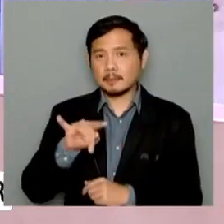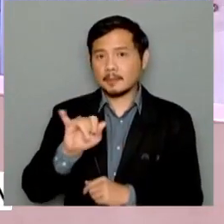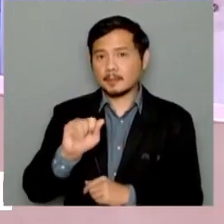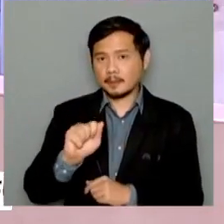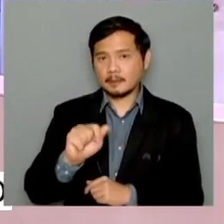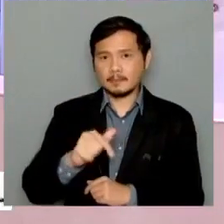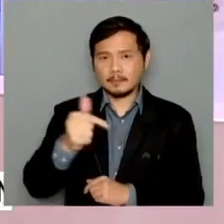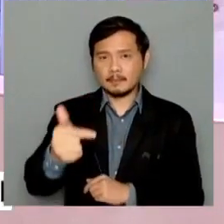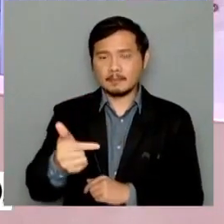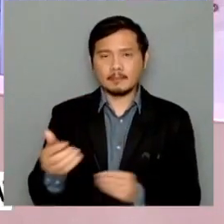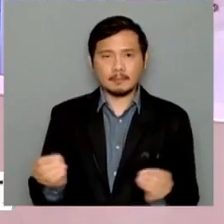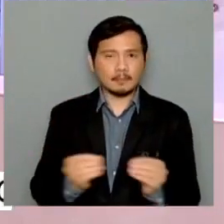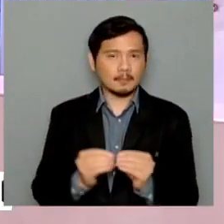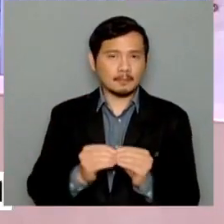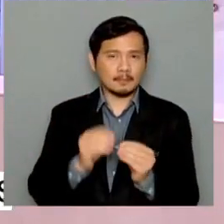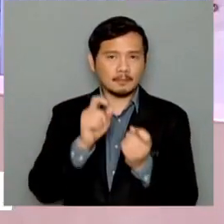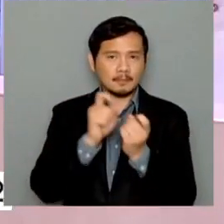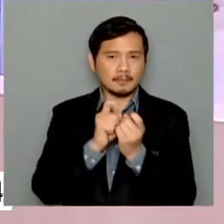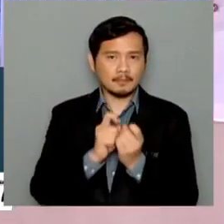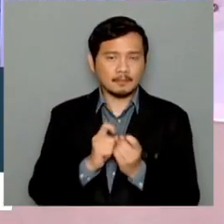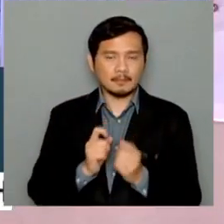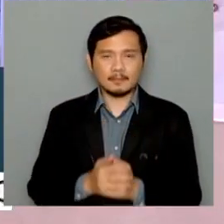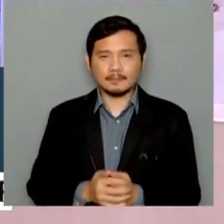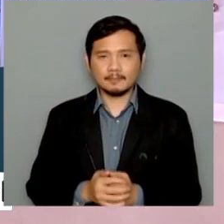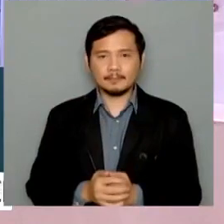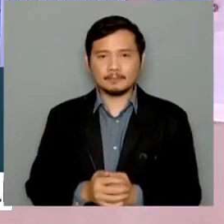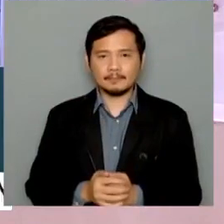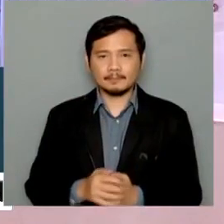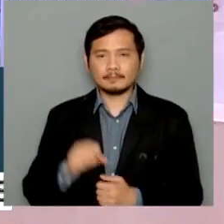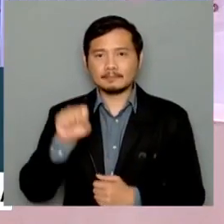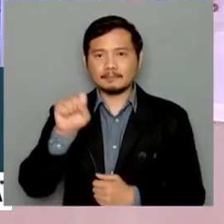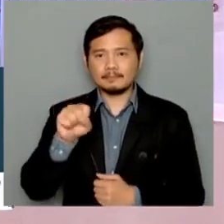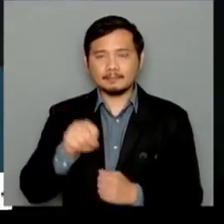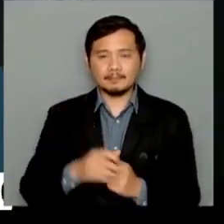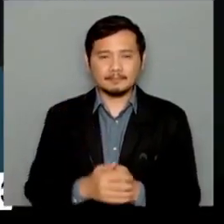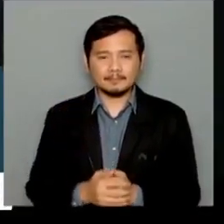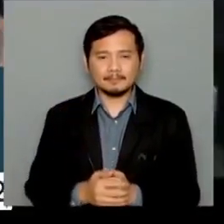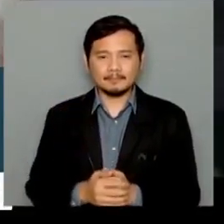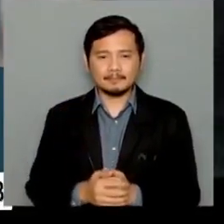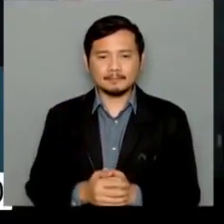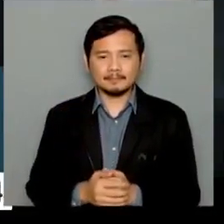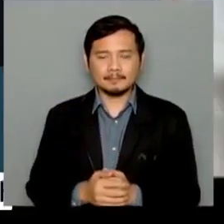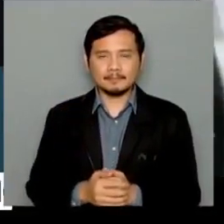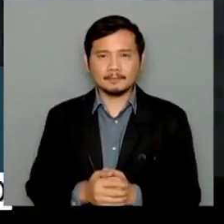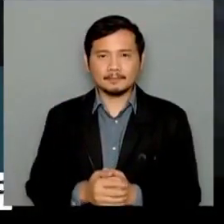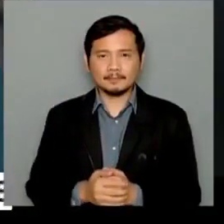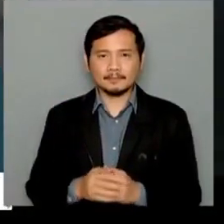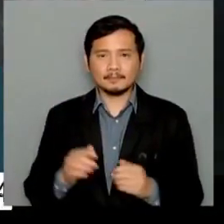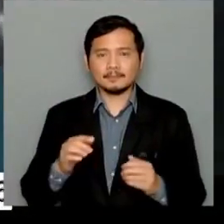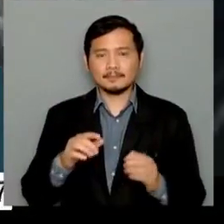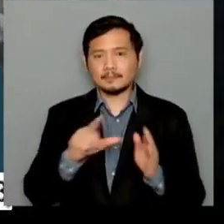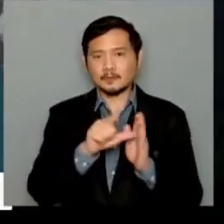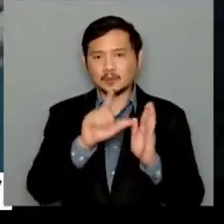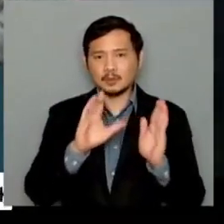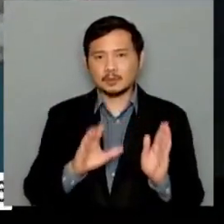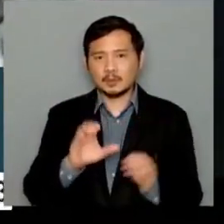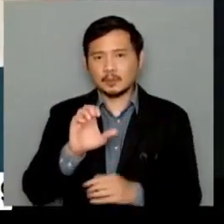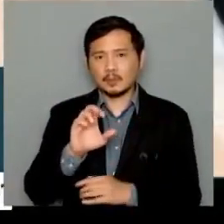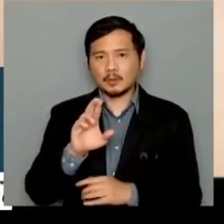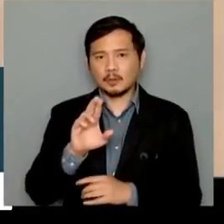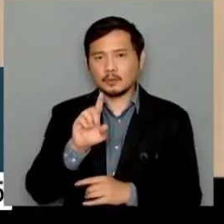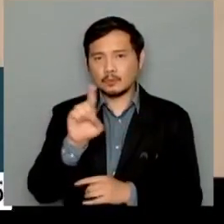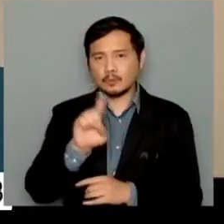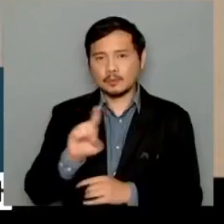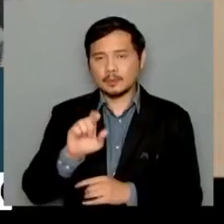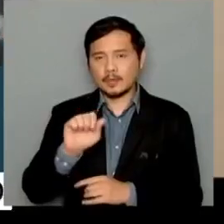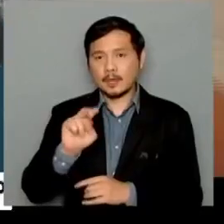you. Hi, Carmina. Yes, Press Secretary Attorney Trixie Cruz Angeles held her first briefing here in Malacanang.